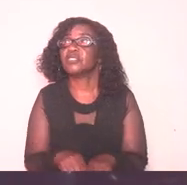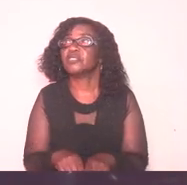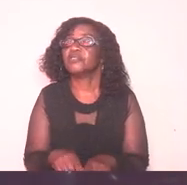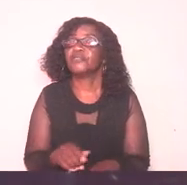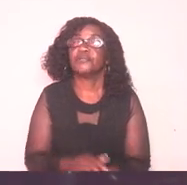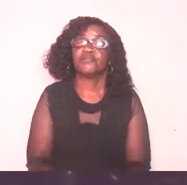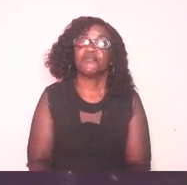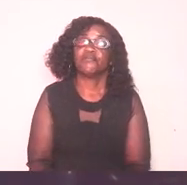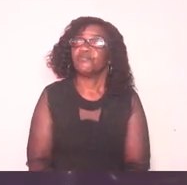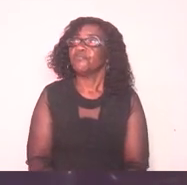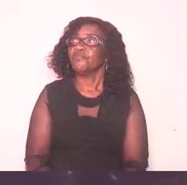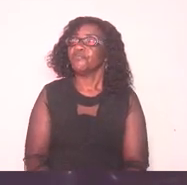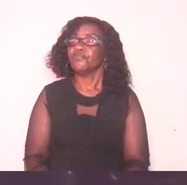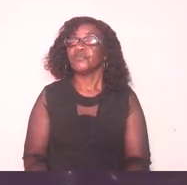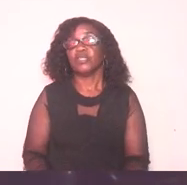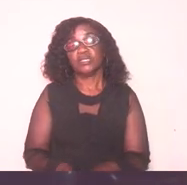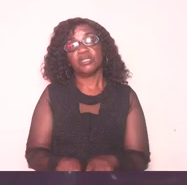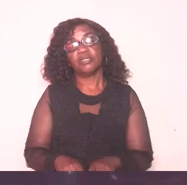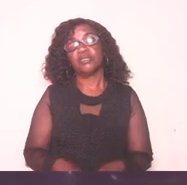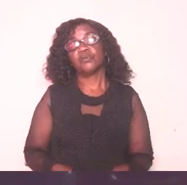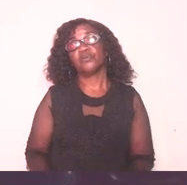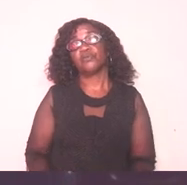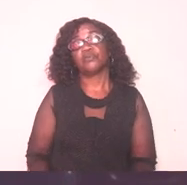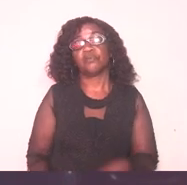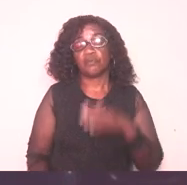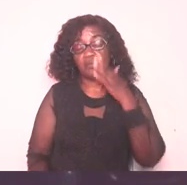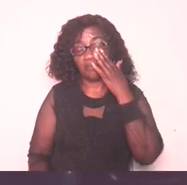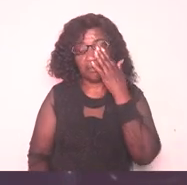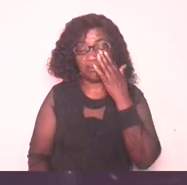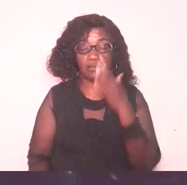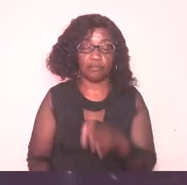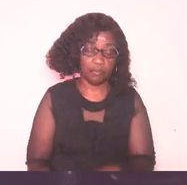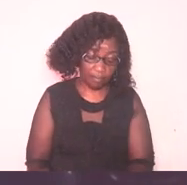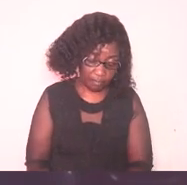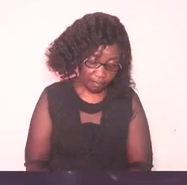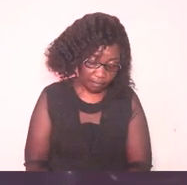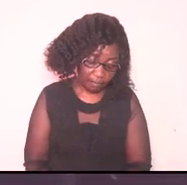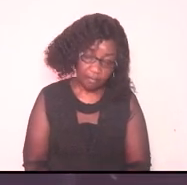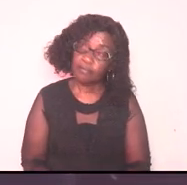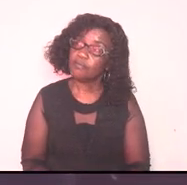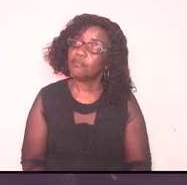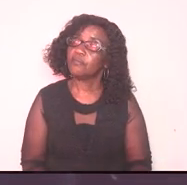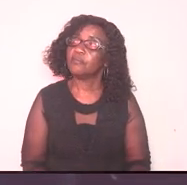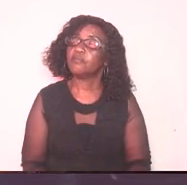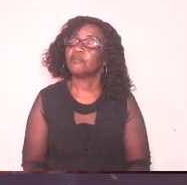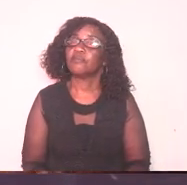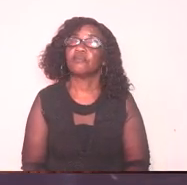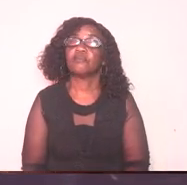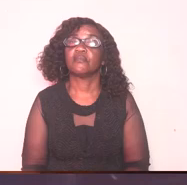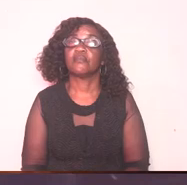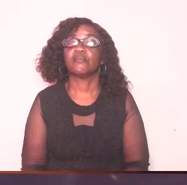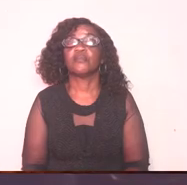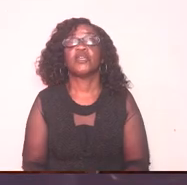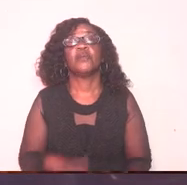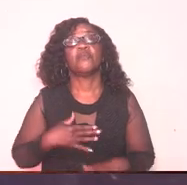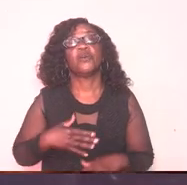minutes. Now, we need to now, I shall go on to highlight and to harmonize our points as opposition. We